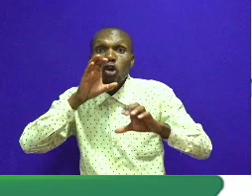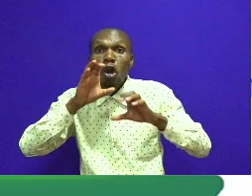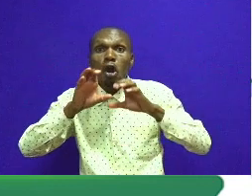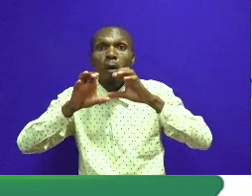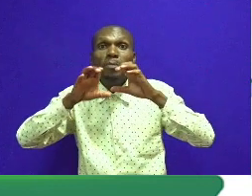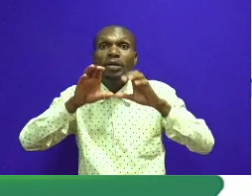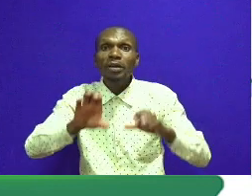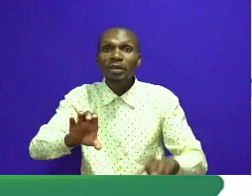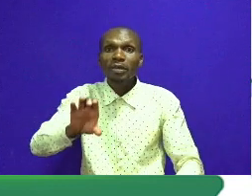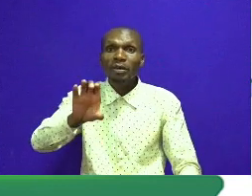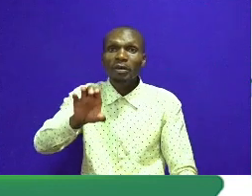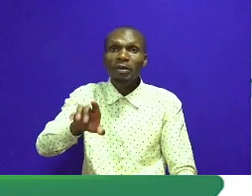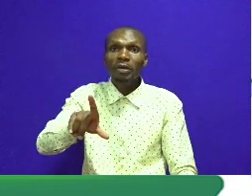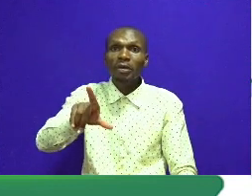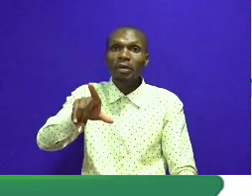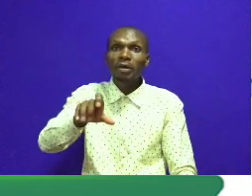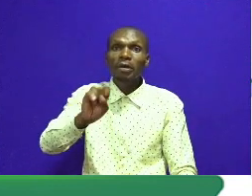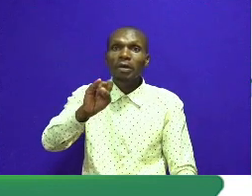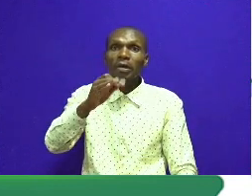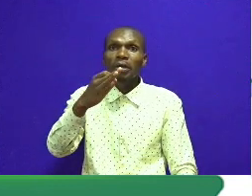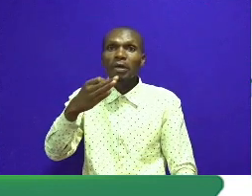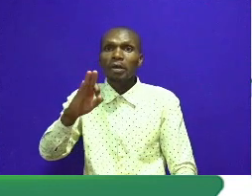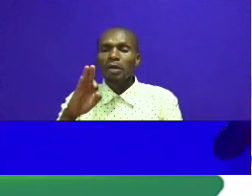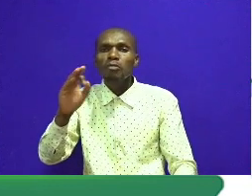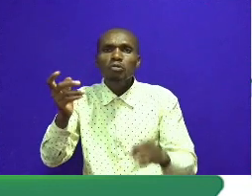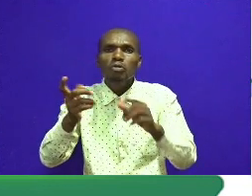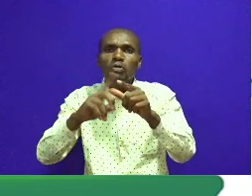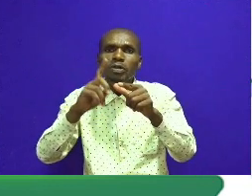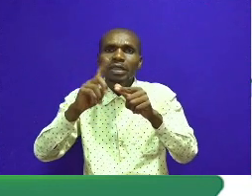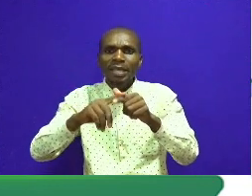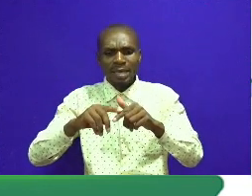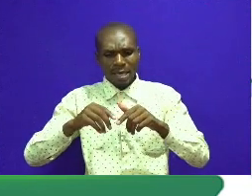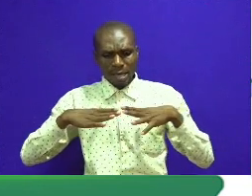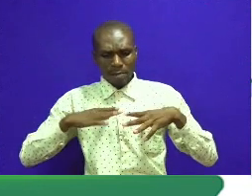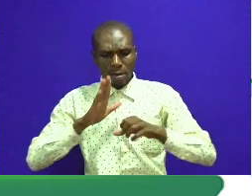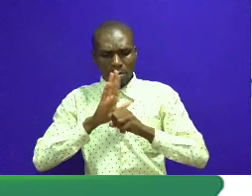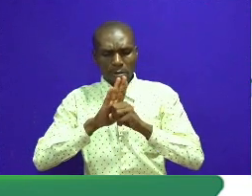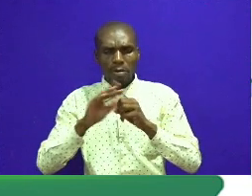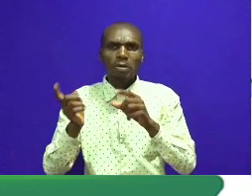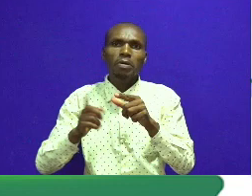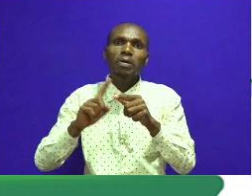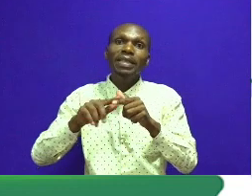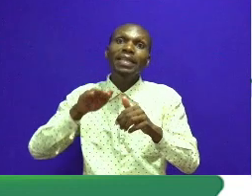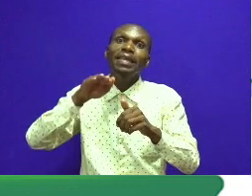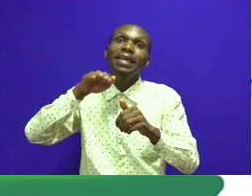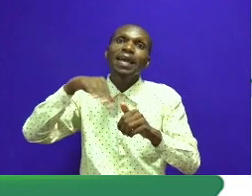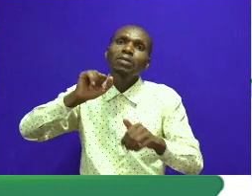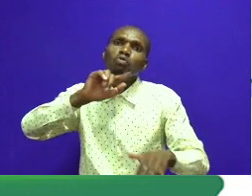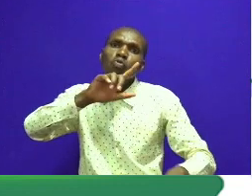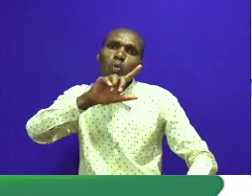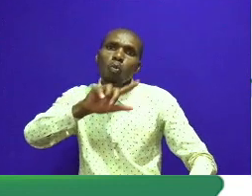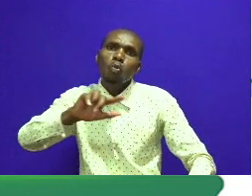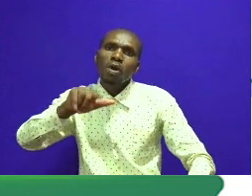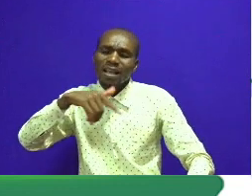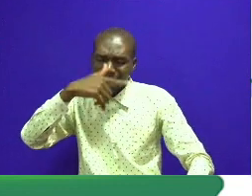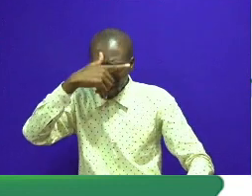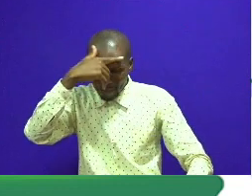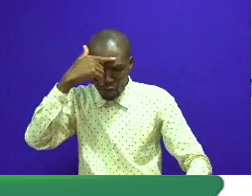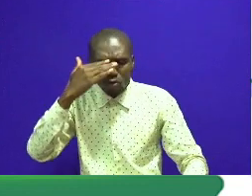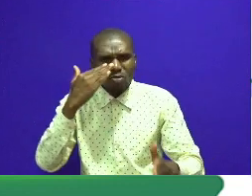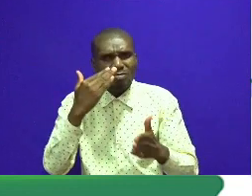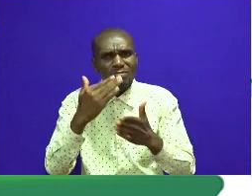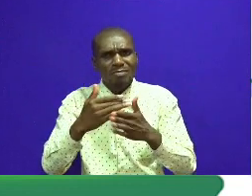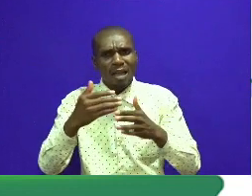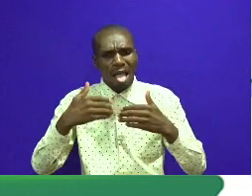Clive Gesairo nigo ainekebuna nigo abamenyi be bunge yo babere bakumubolya kuyetubuterare ekiyagera nigo